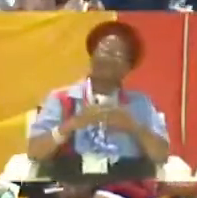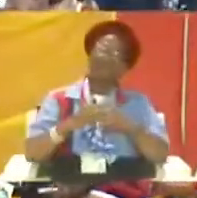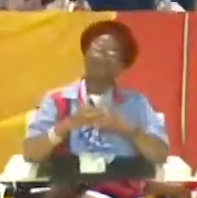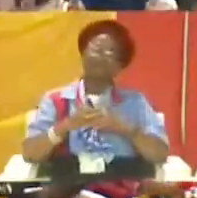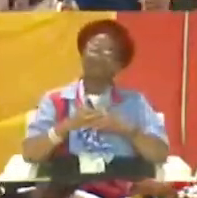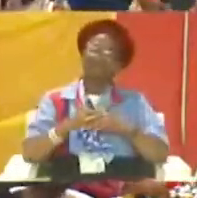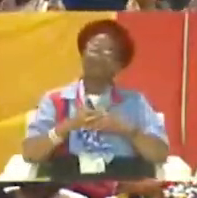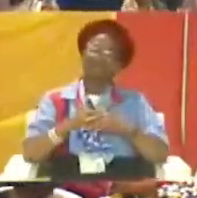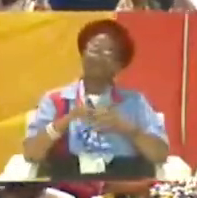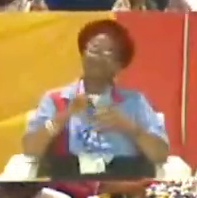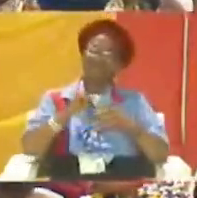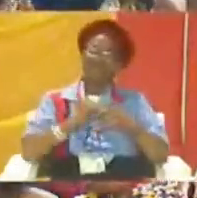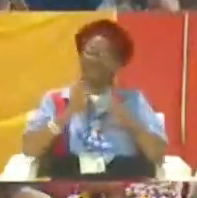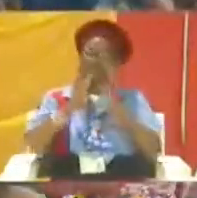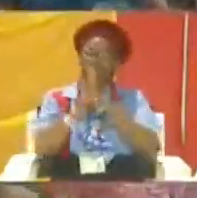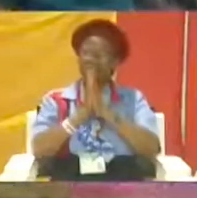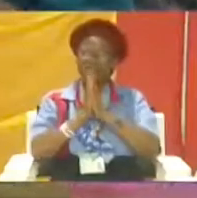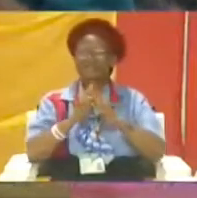I prayed.